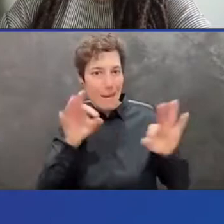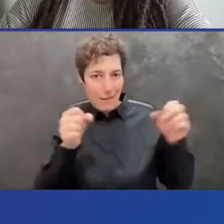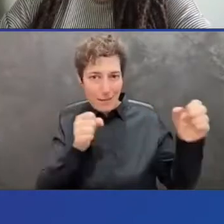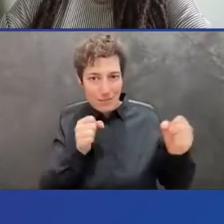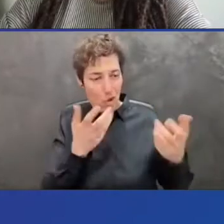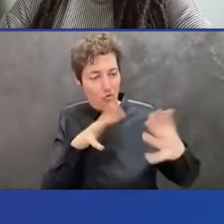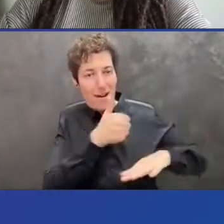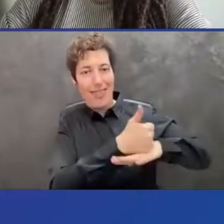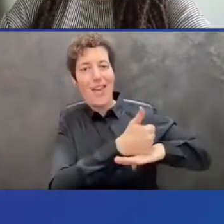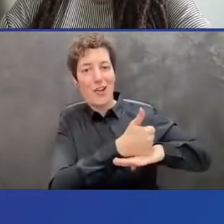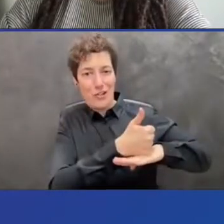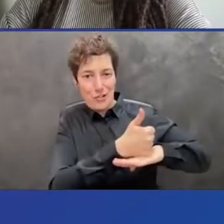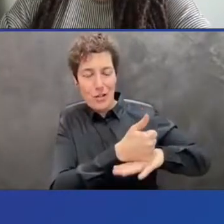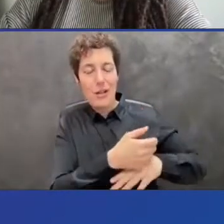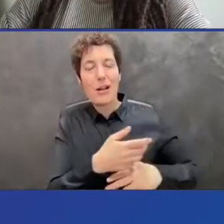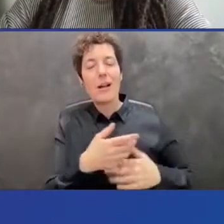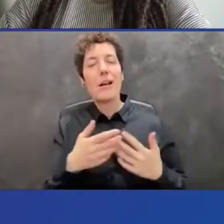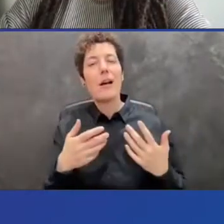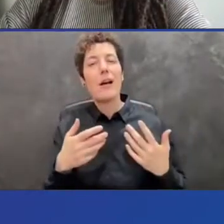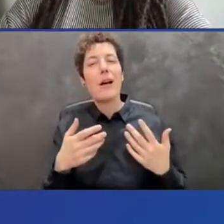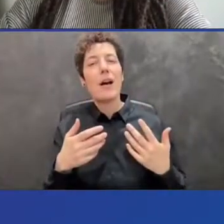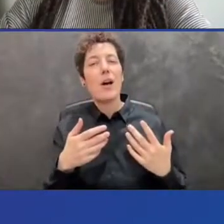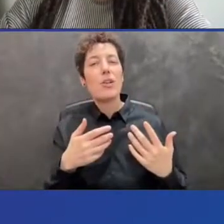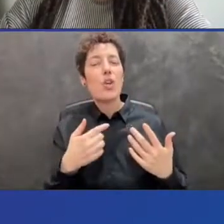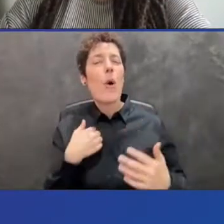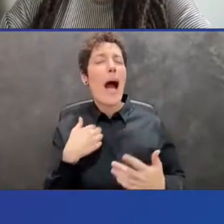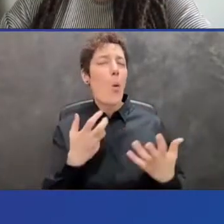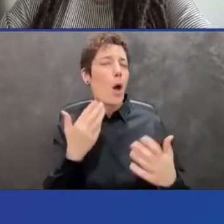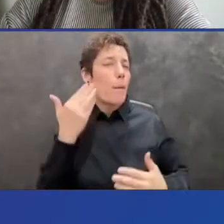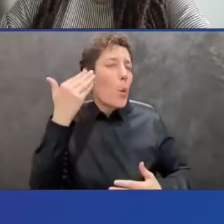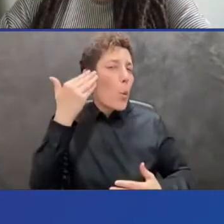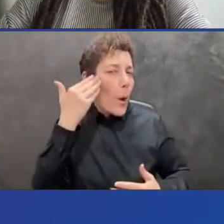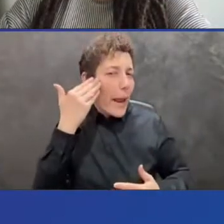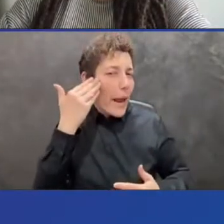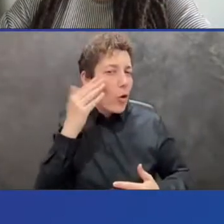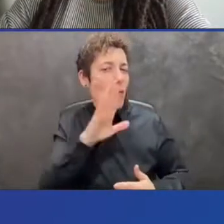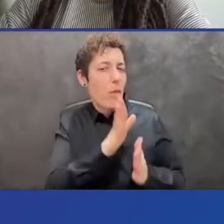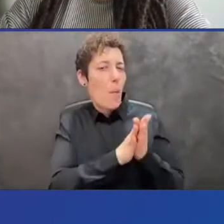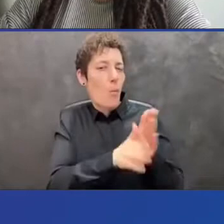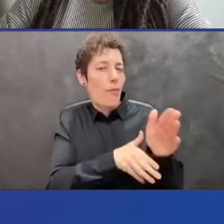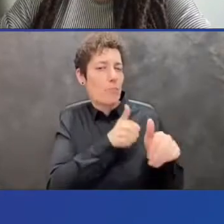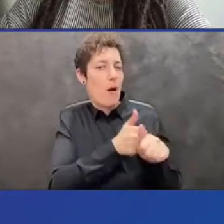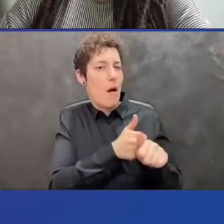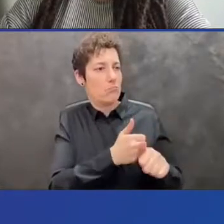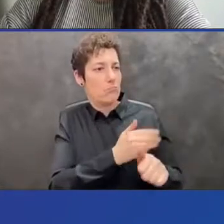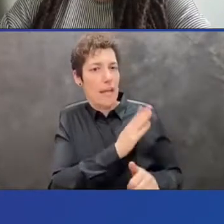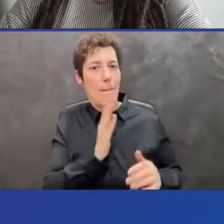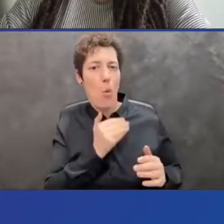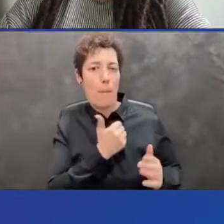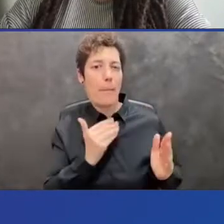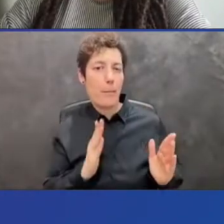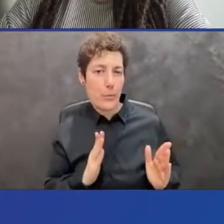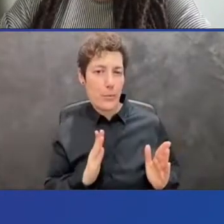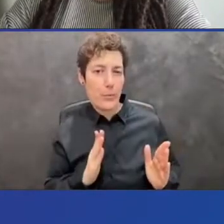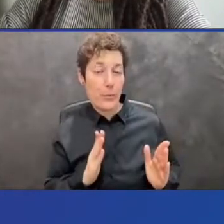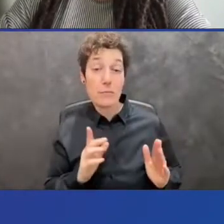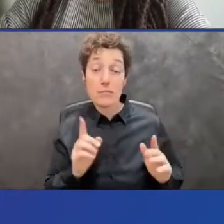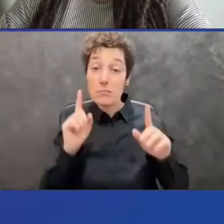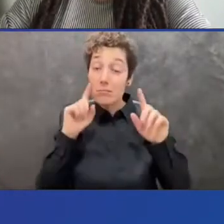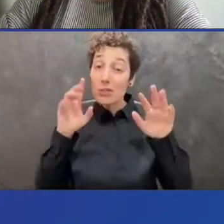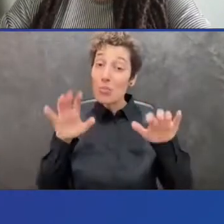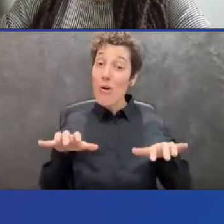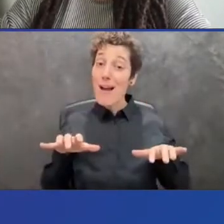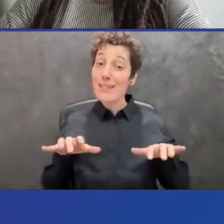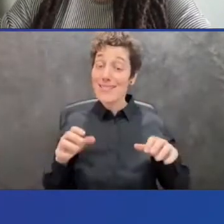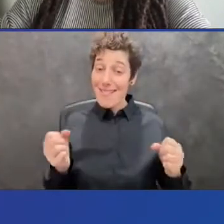even if I decide not to highlight those things, that I'm aware of them. And surprisingly, a lot of our board members were coming